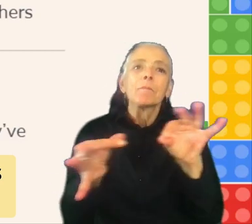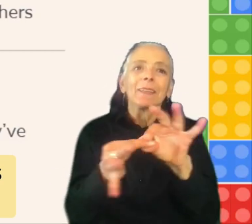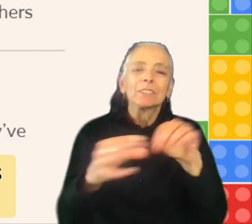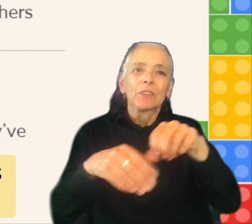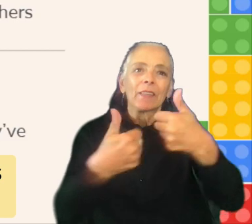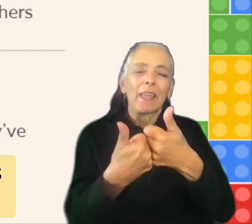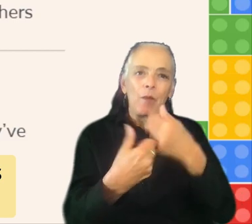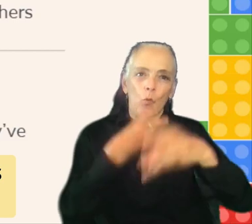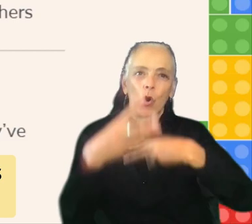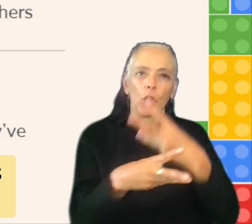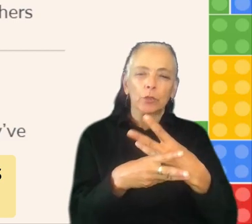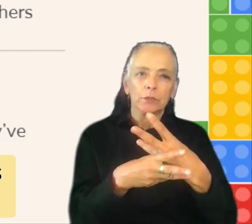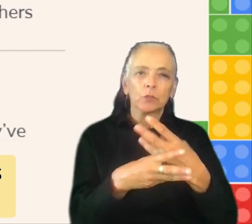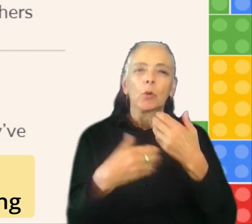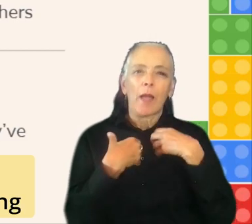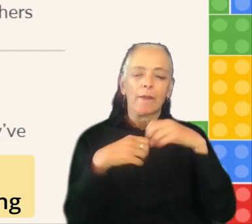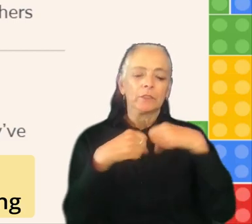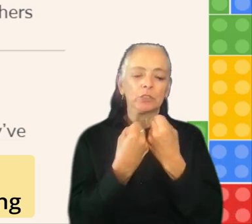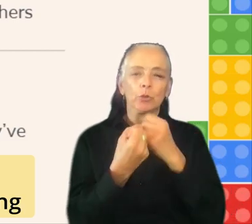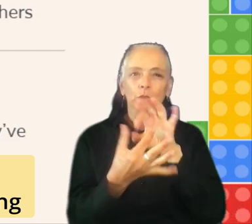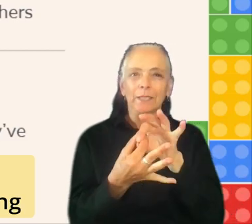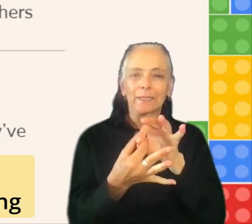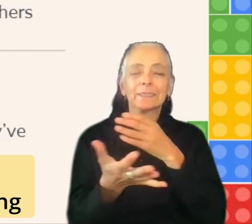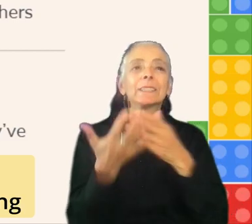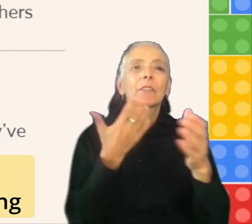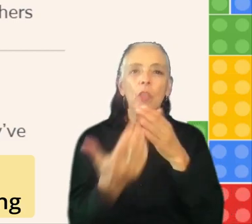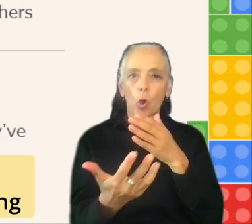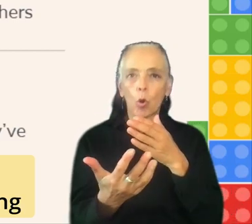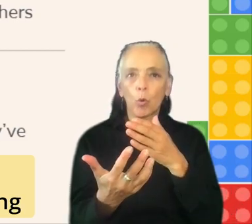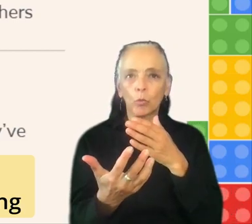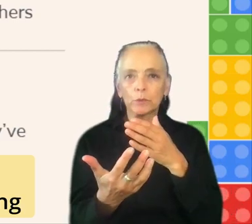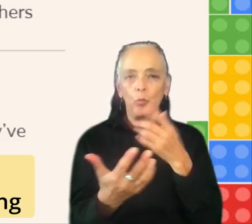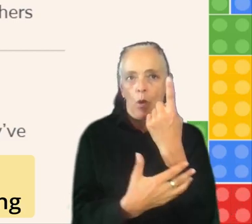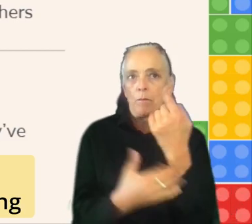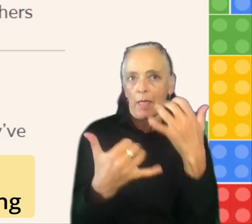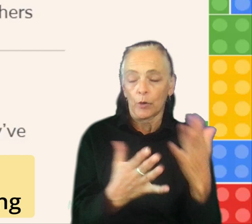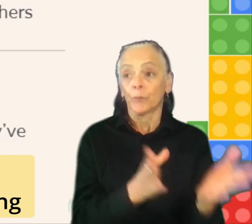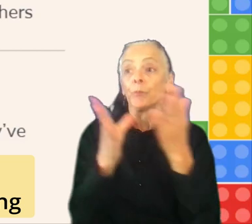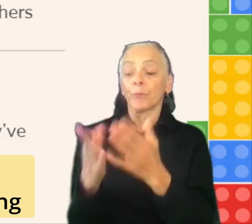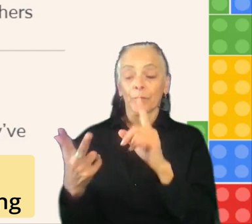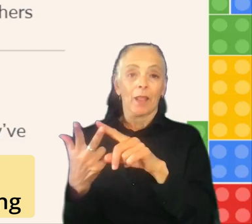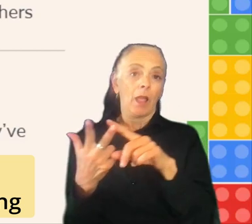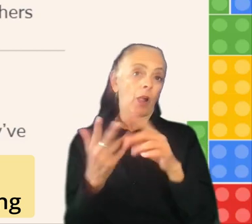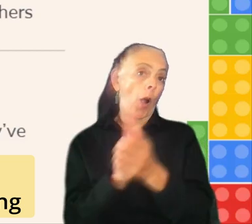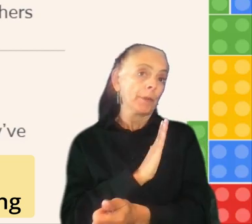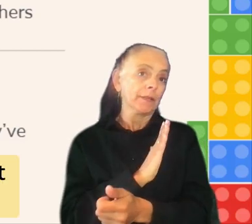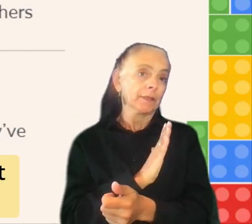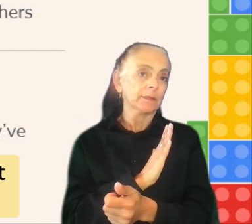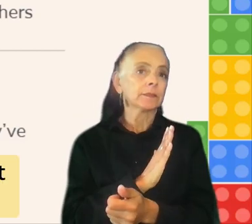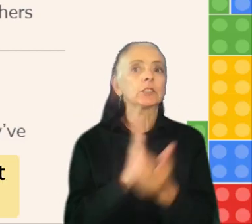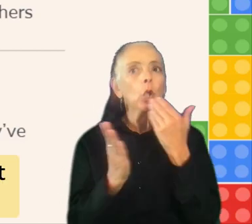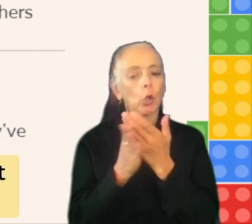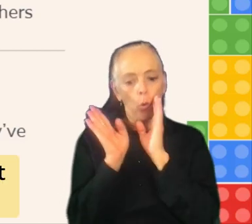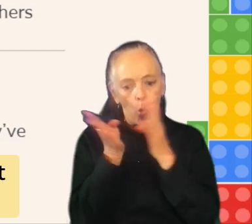the game world. So there's still a sense of social connectedness, even though it's a single player game. And finally, for competence, it comes down to really